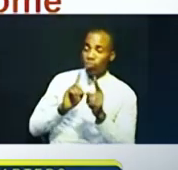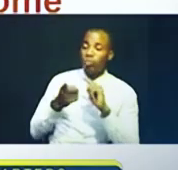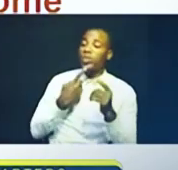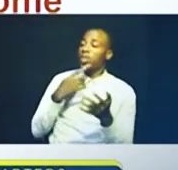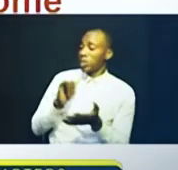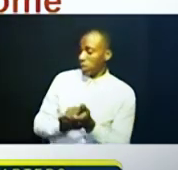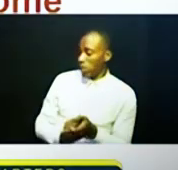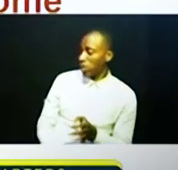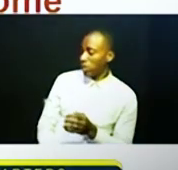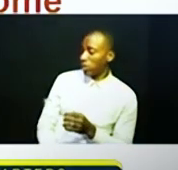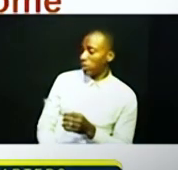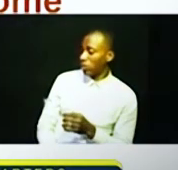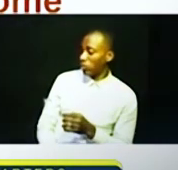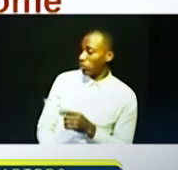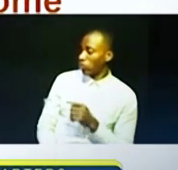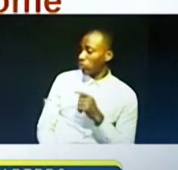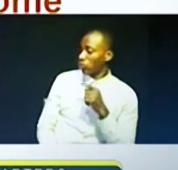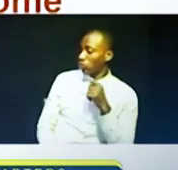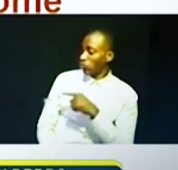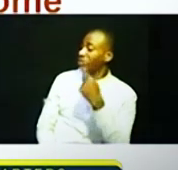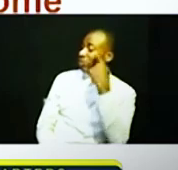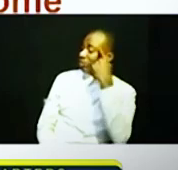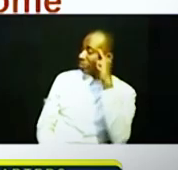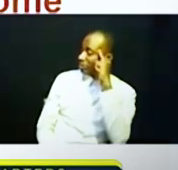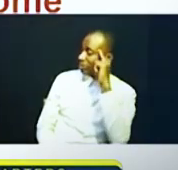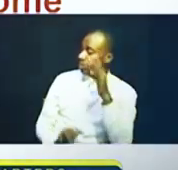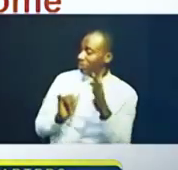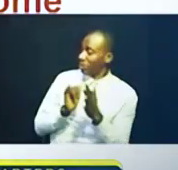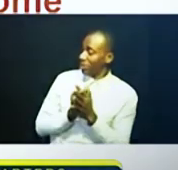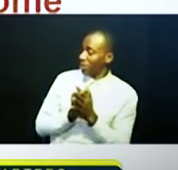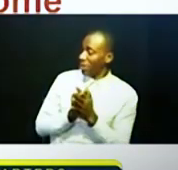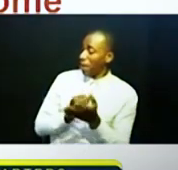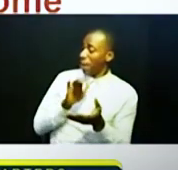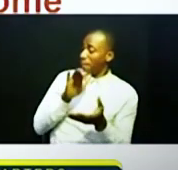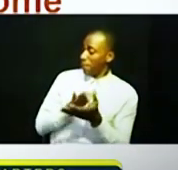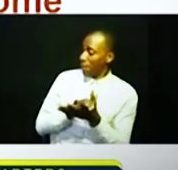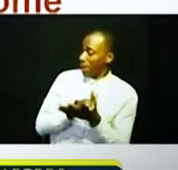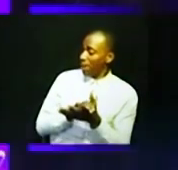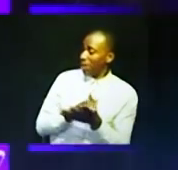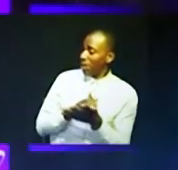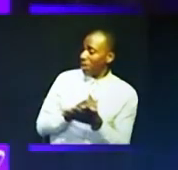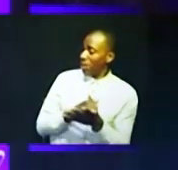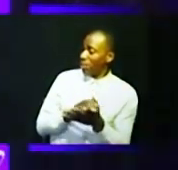you thought marriage was the greatest career for a woman.